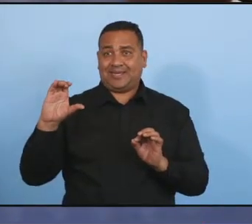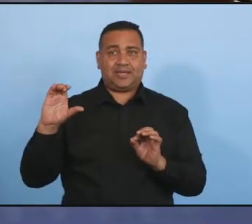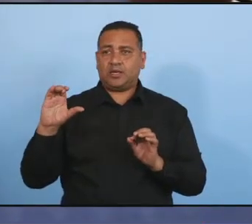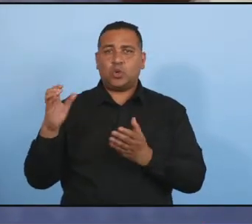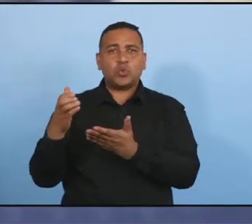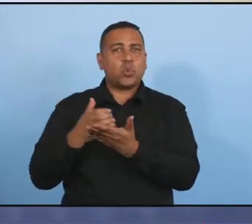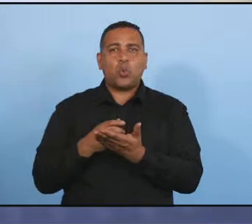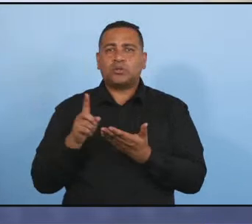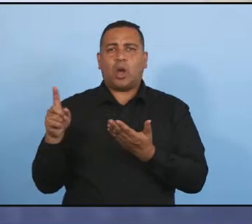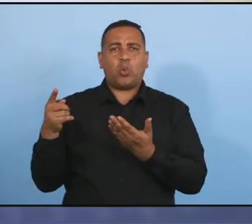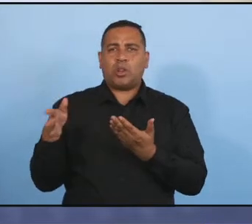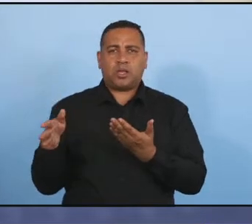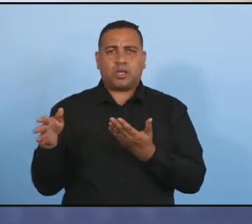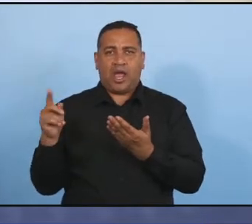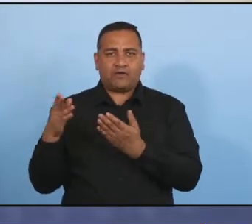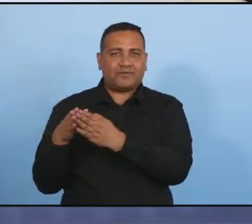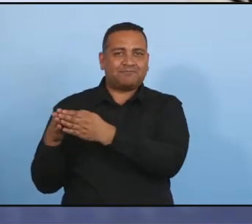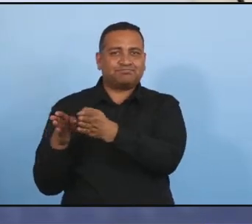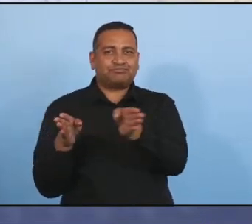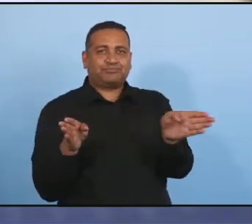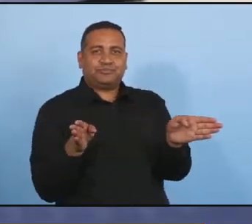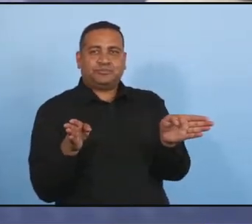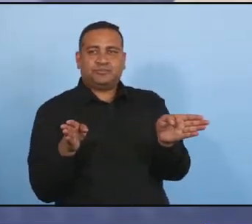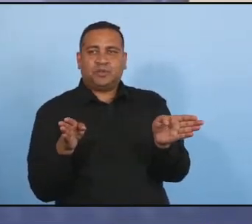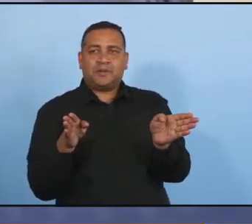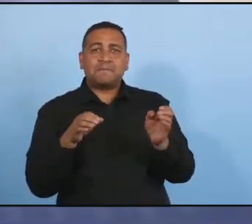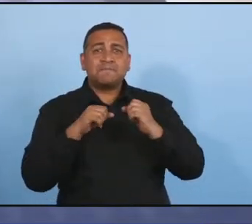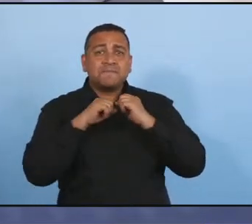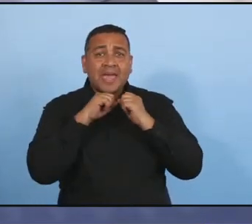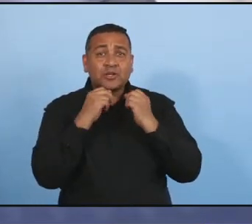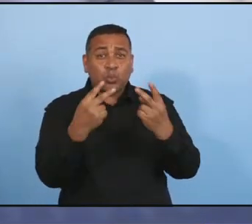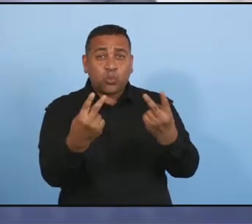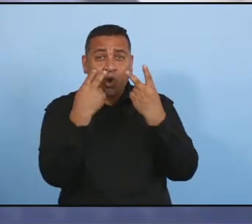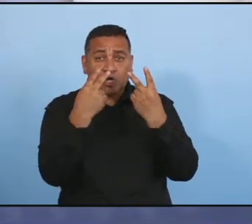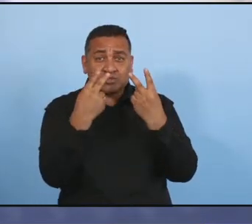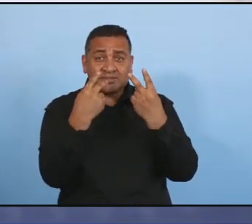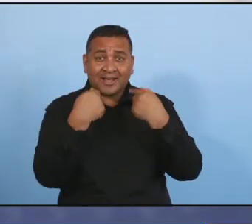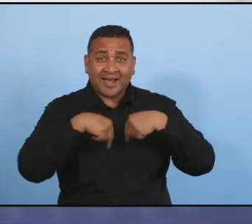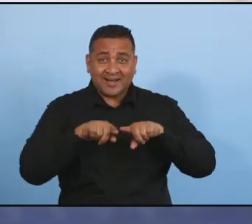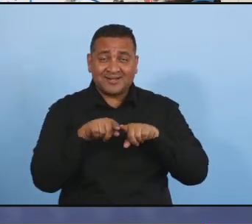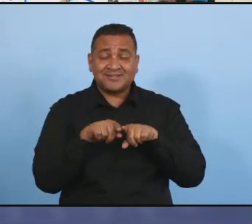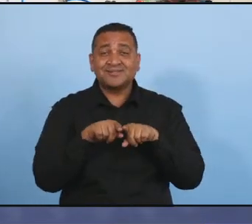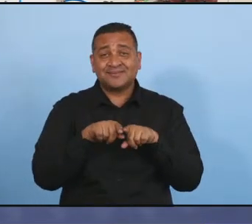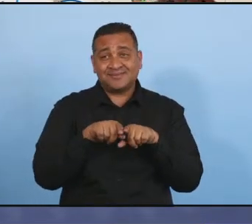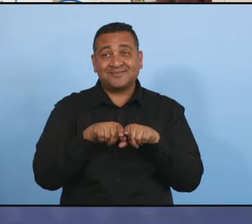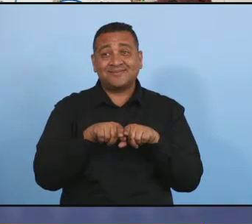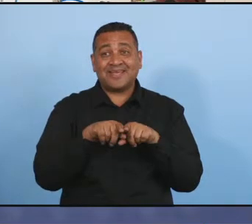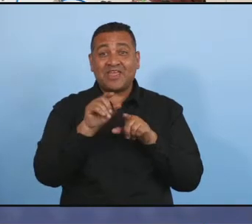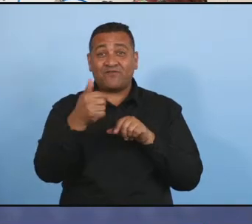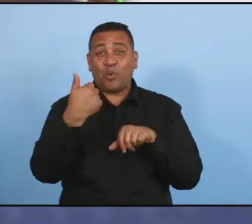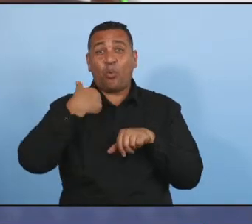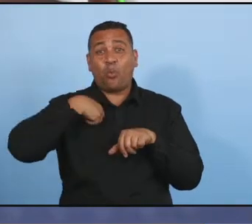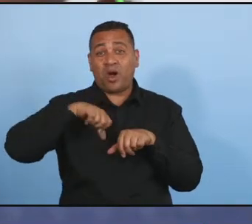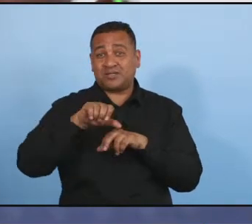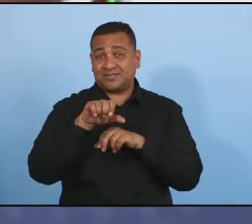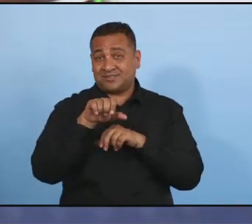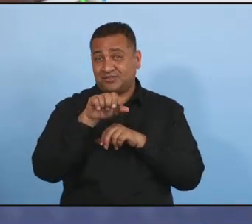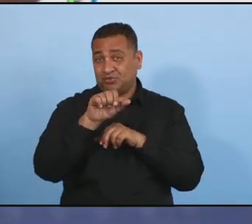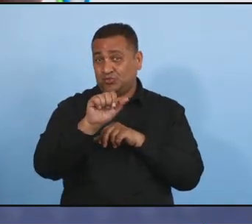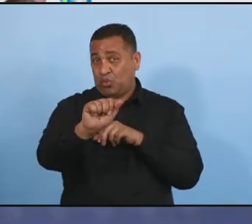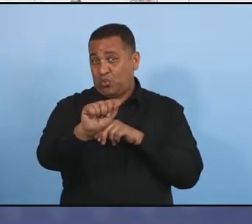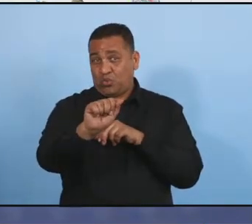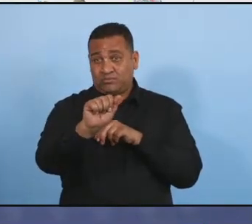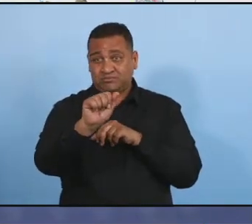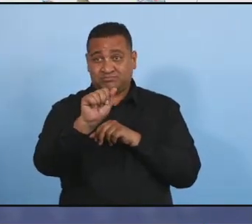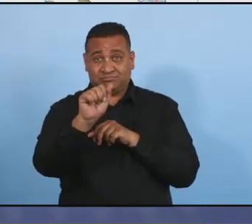Yeah. So for mom and dad at home, I would say, if you want to have your child, if you want to see that your child has a bright